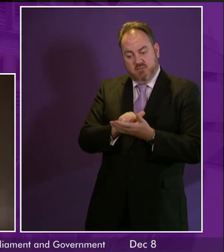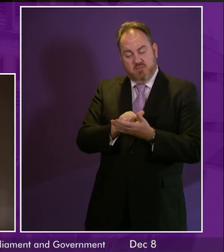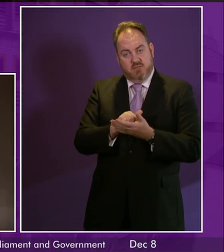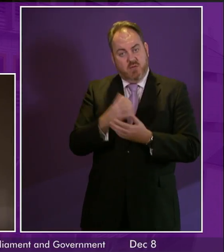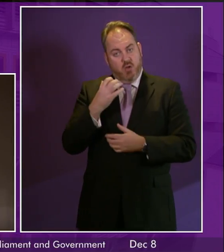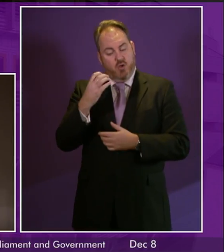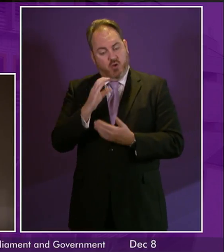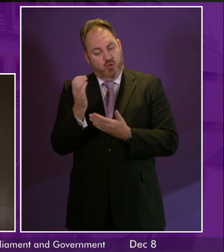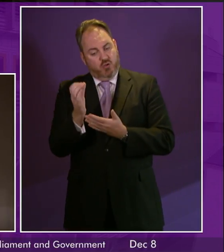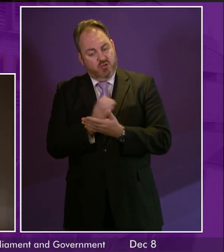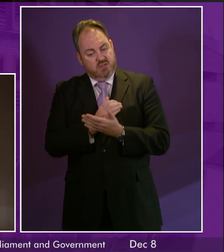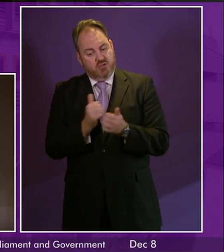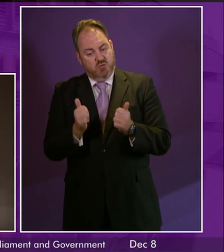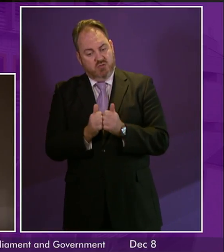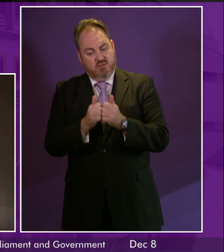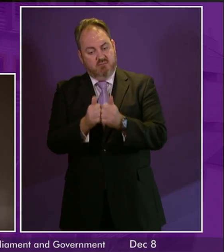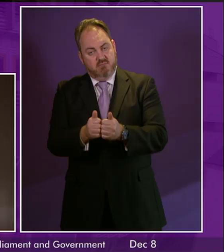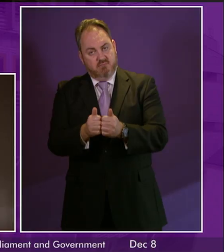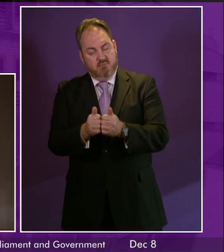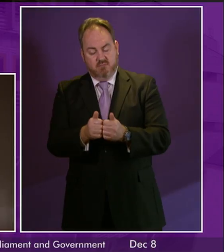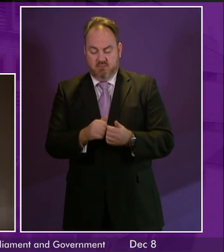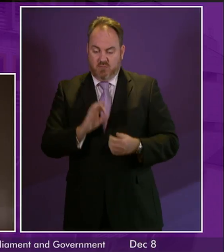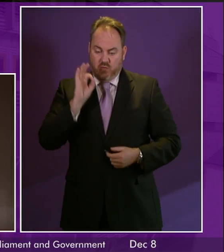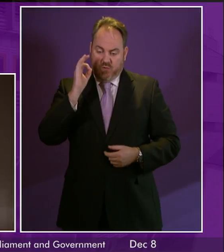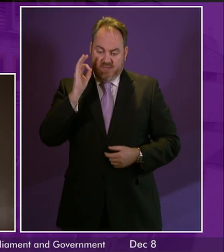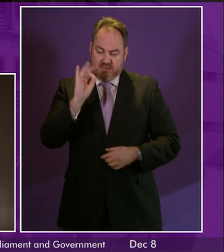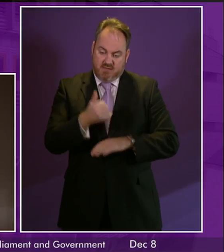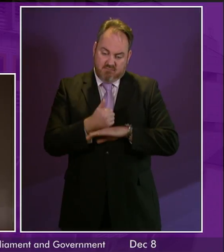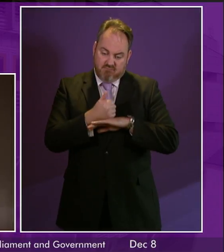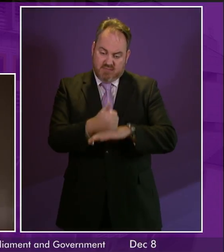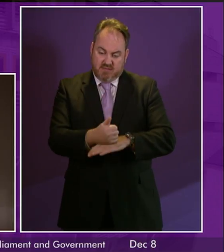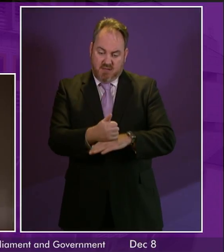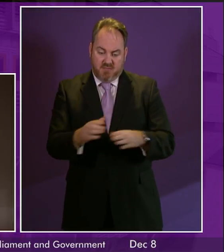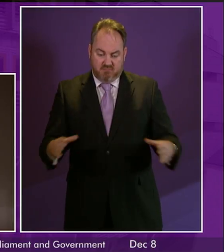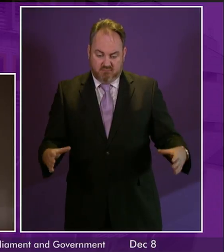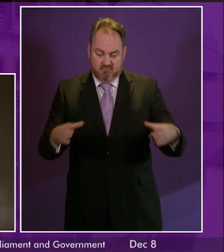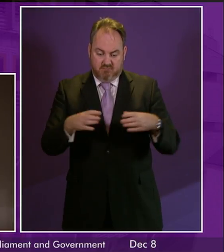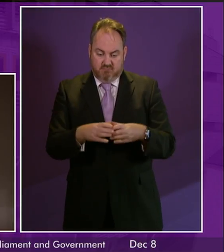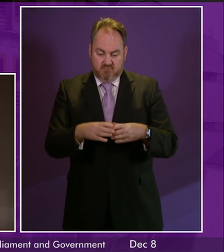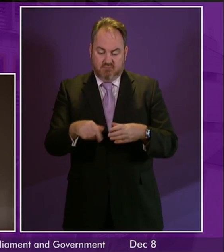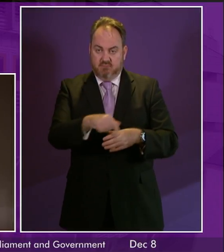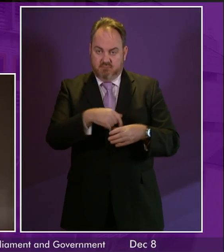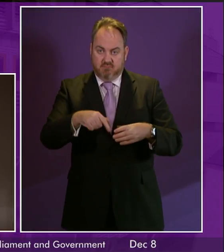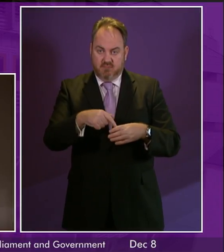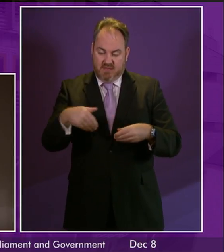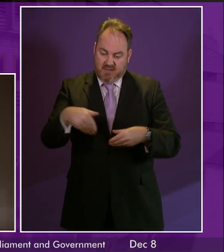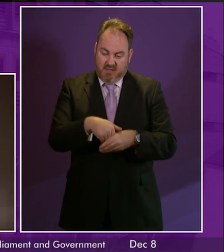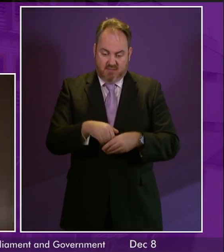the agreement and agreed to its contents as a successor committee in this session of Parliament.